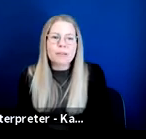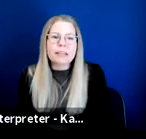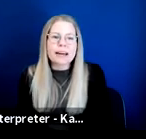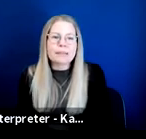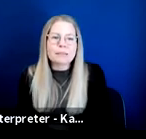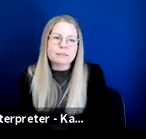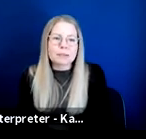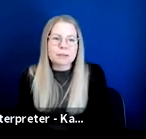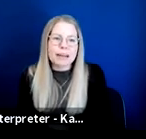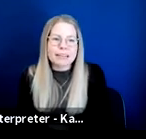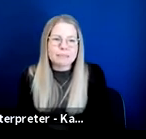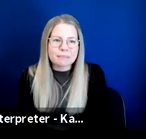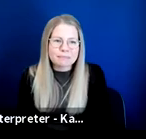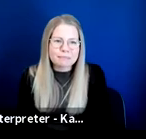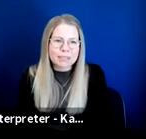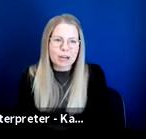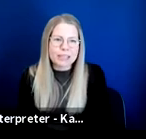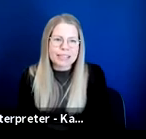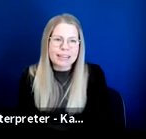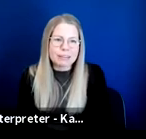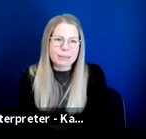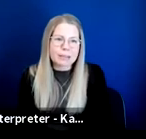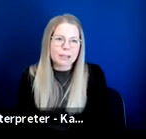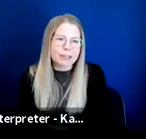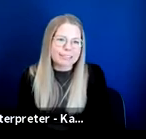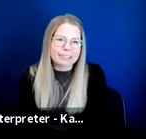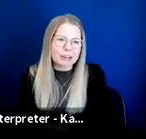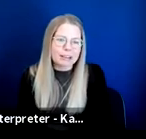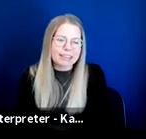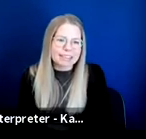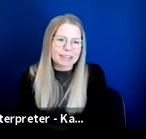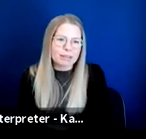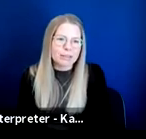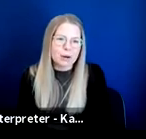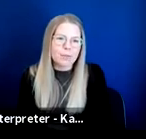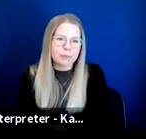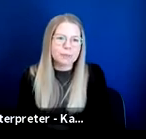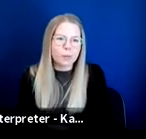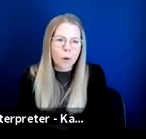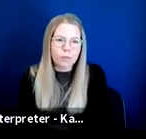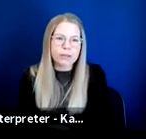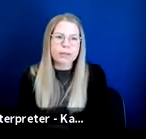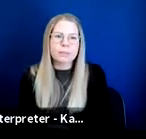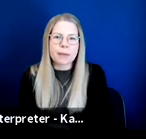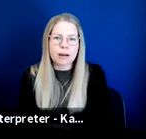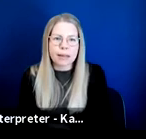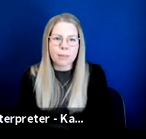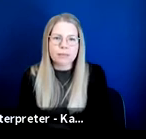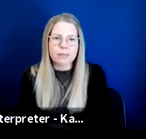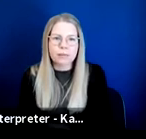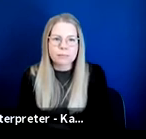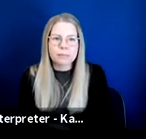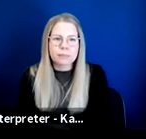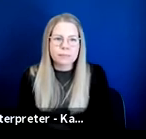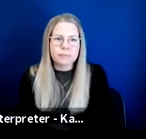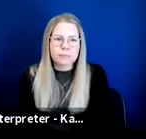So hopefully that will go ahead. It's hard to say, it depends on a lot of things and how things go, but hopefully we can be back on campus